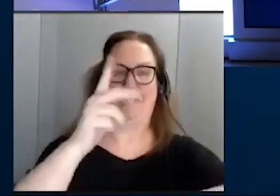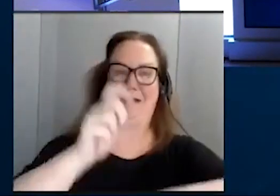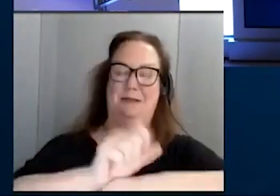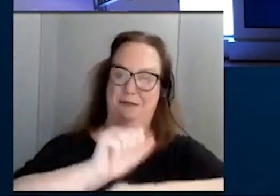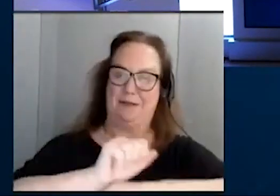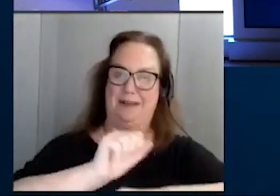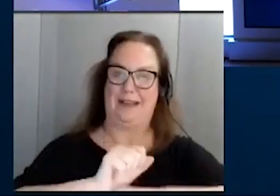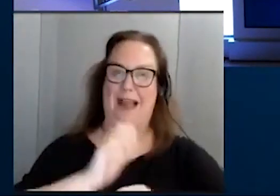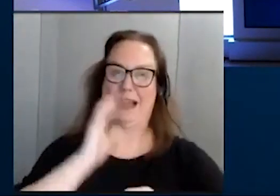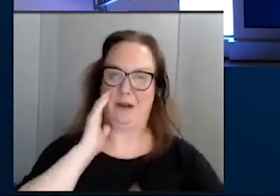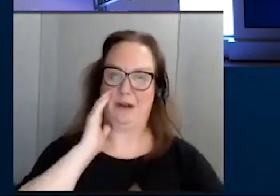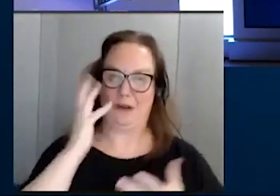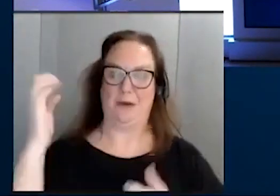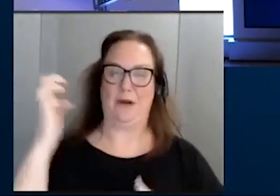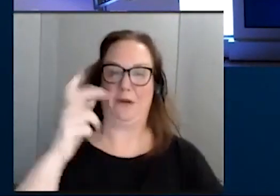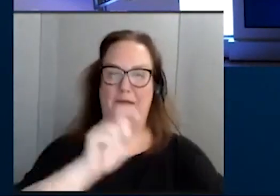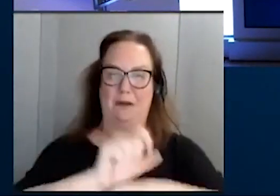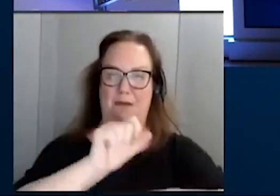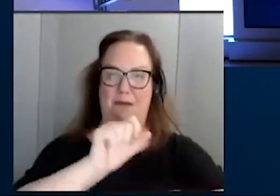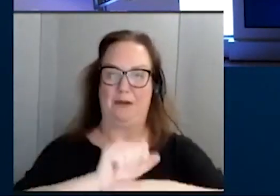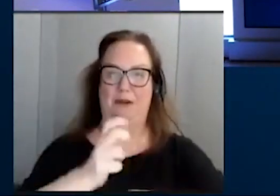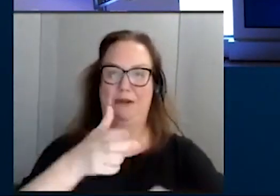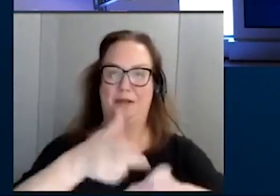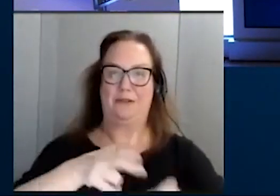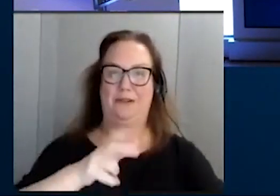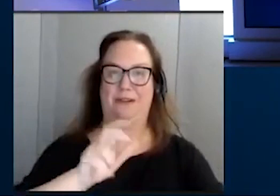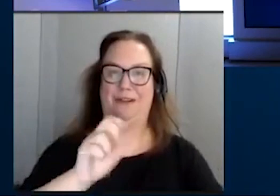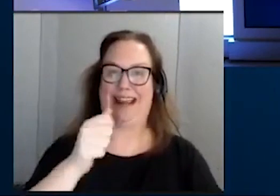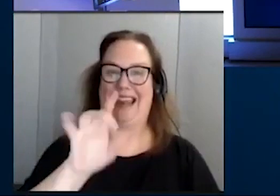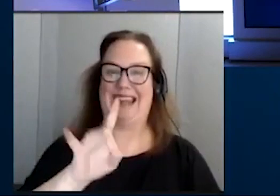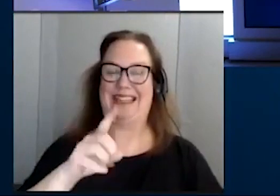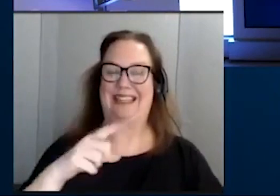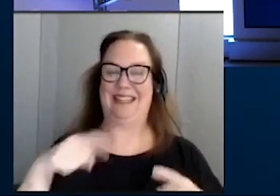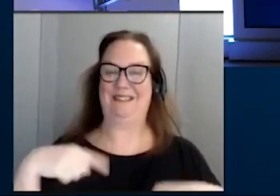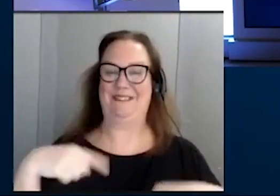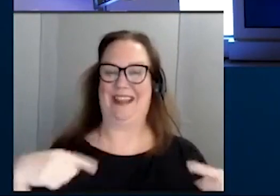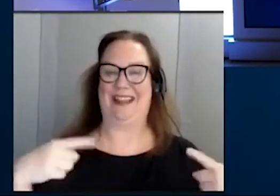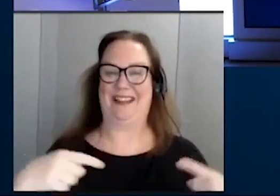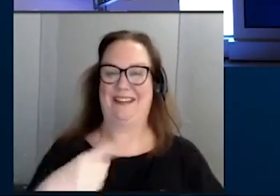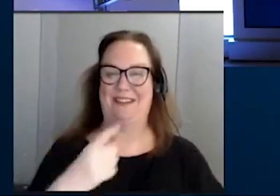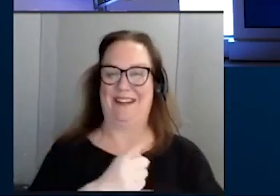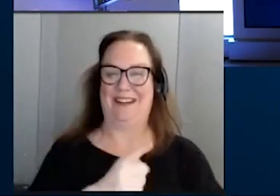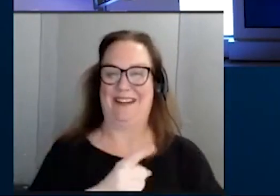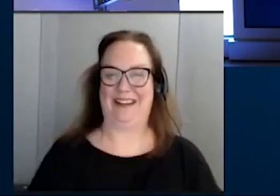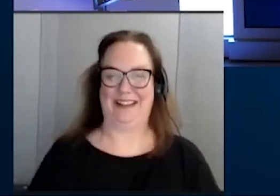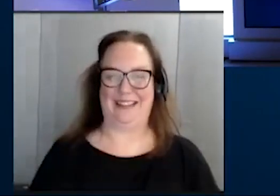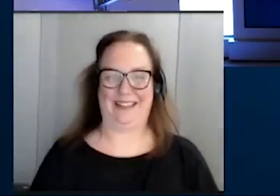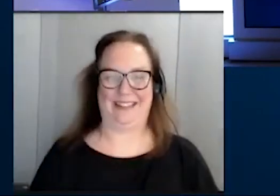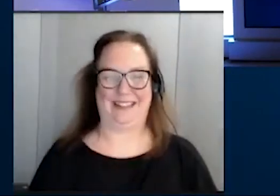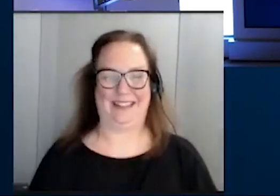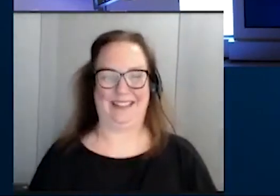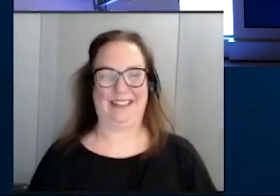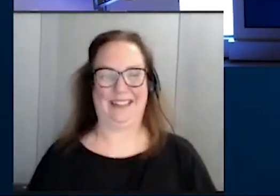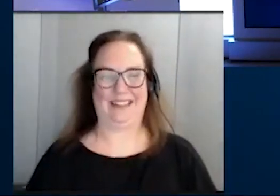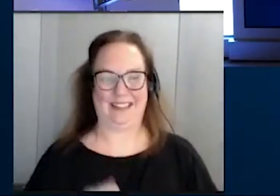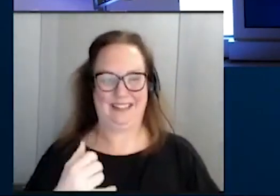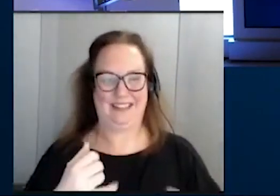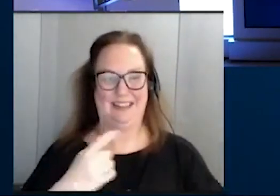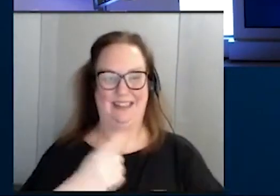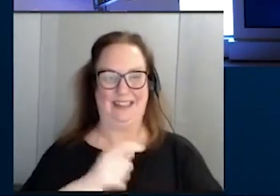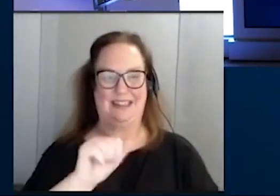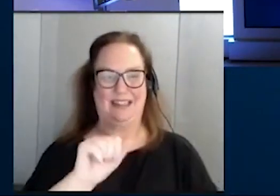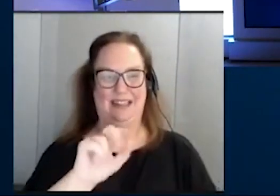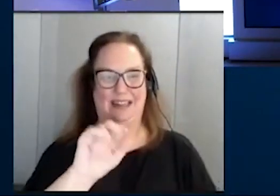you wanted to do. You're joining us from your 18-wheeler. Is that right, Anil? Yeah, I'm in one of them today. We've had the